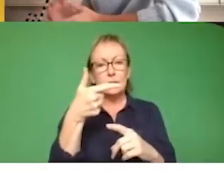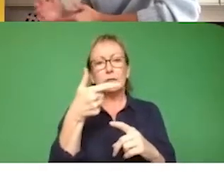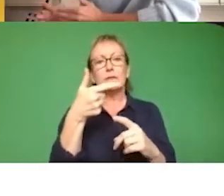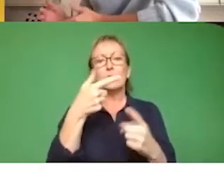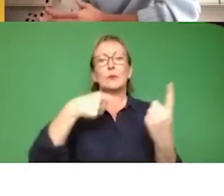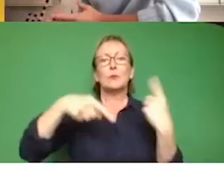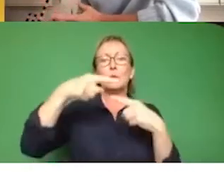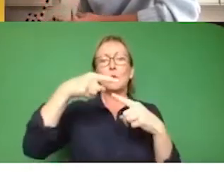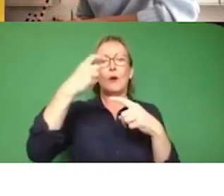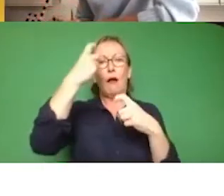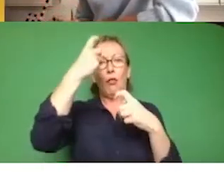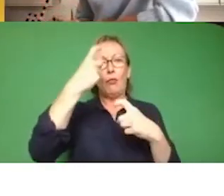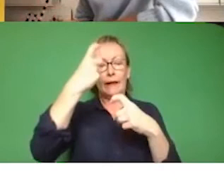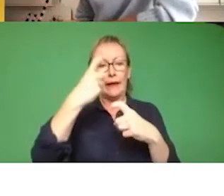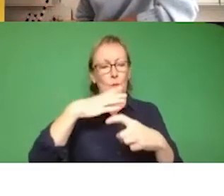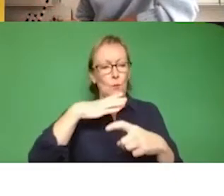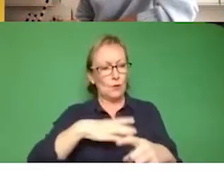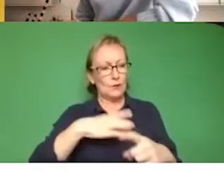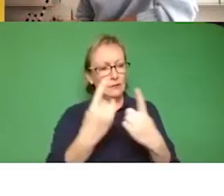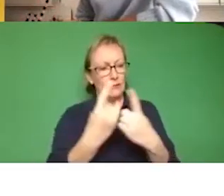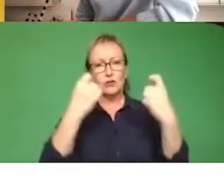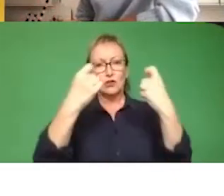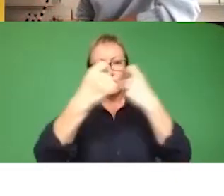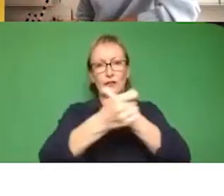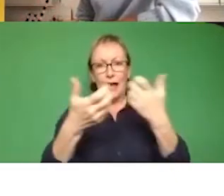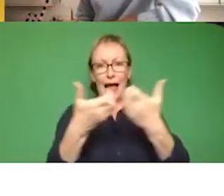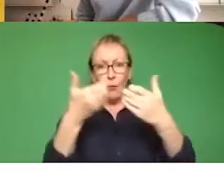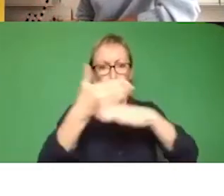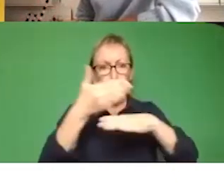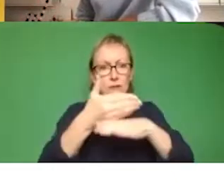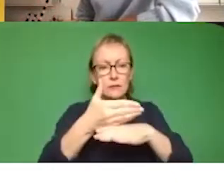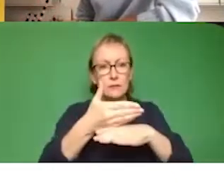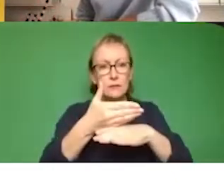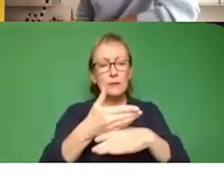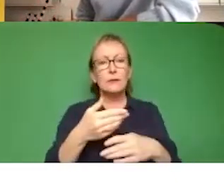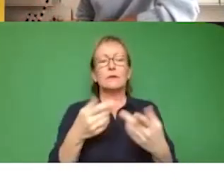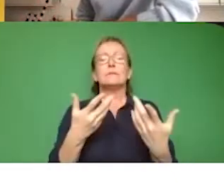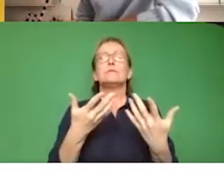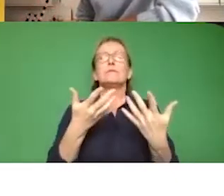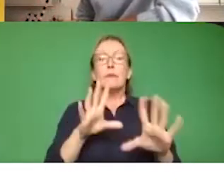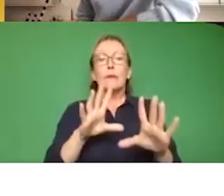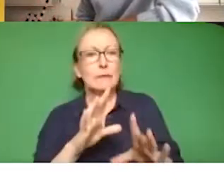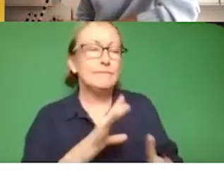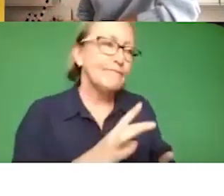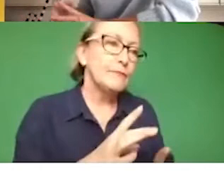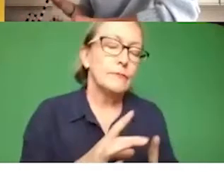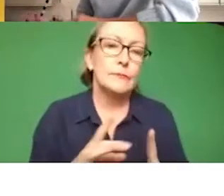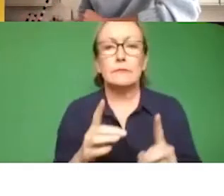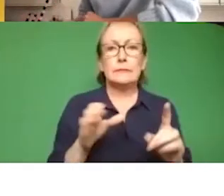we were kind of feeling like we wanted to have a change in the way we worked anyway. I think there was a sort of feeling